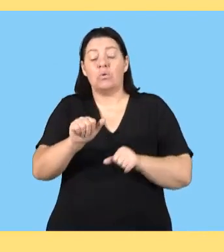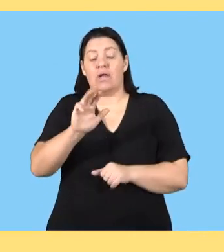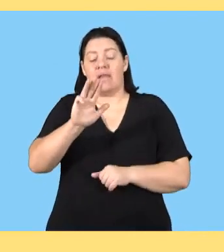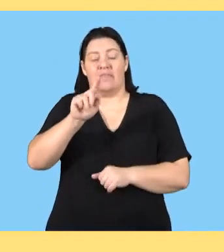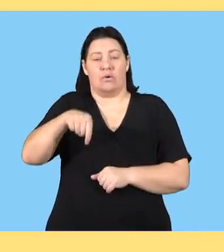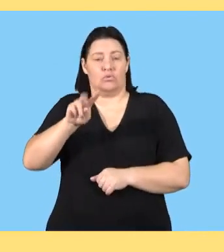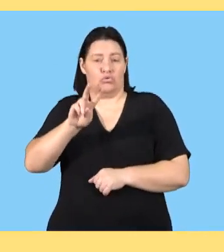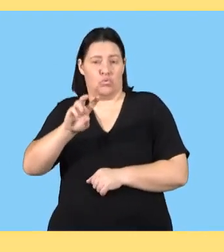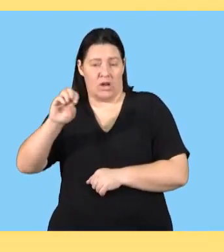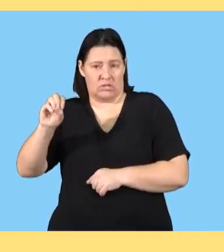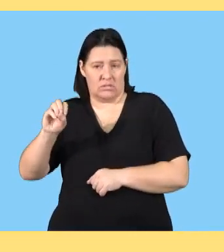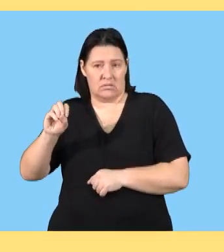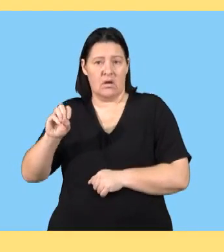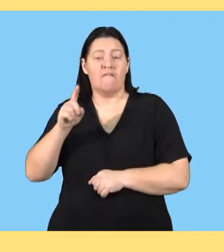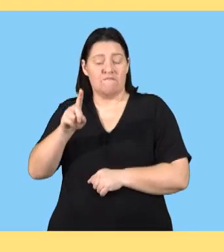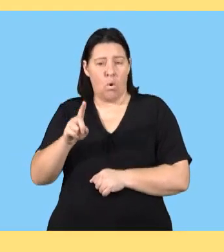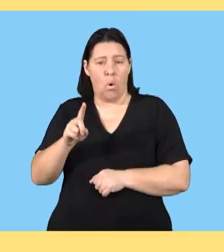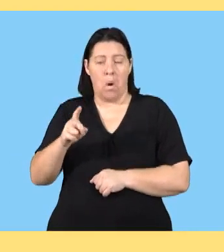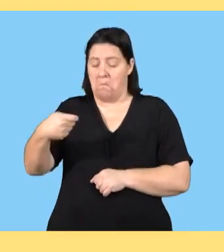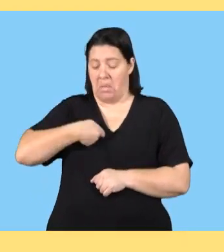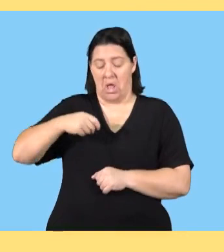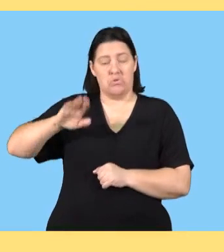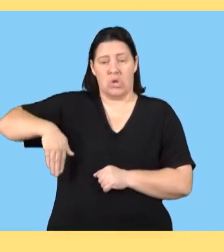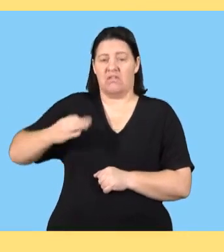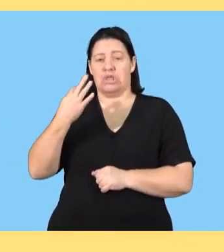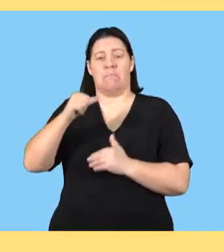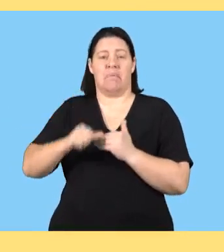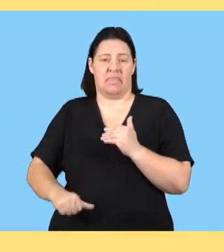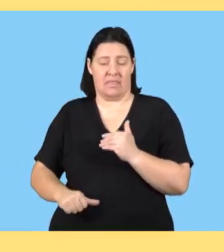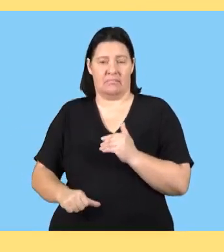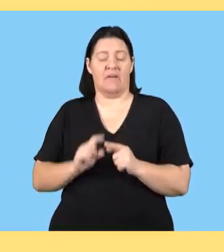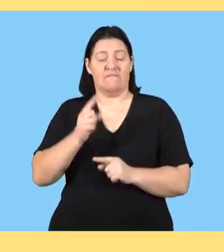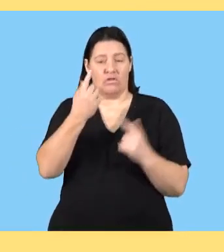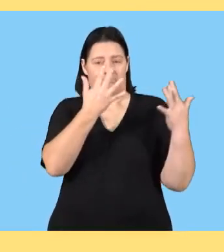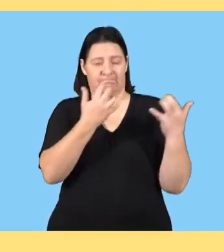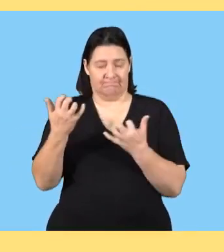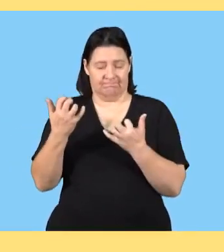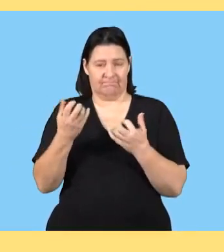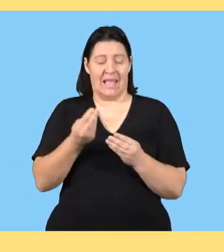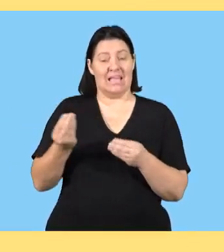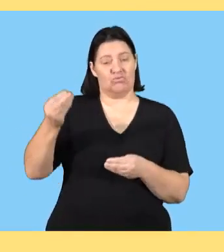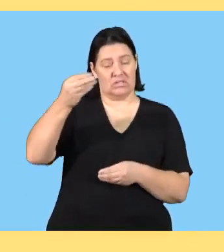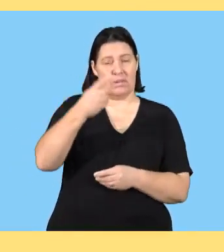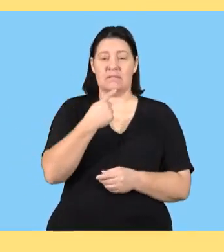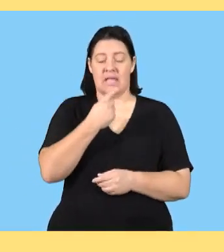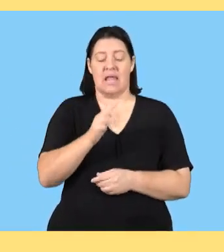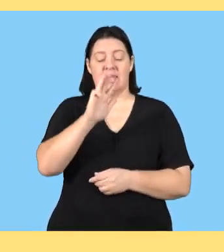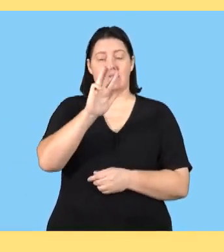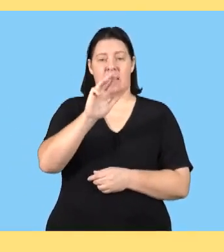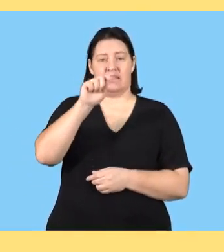9,200. And this amount was due for 3 months. Let's first calculate the interest then. I will say